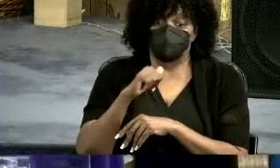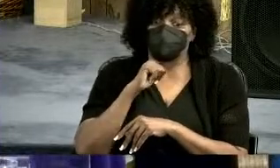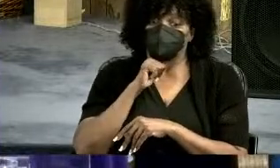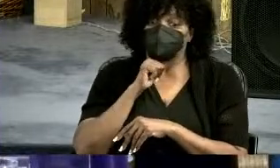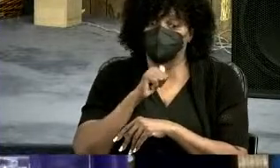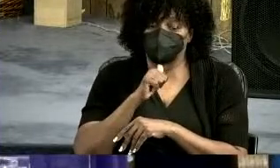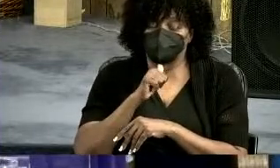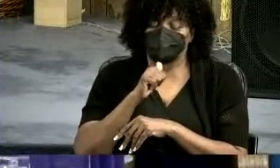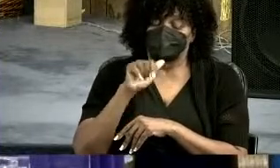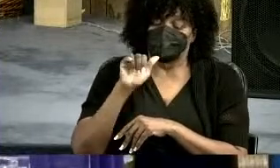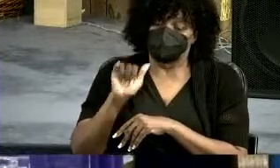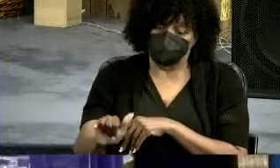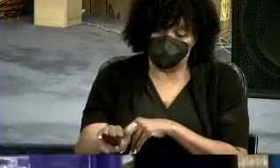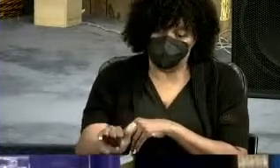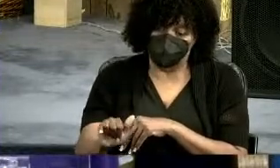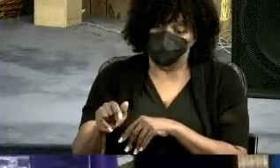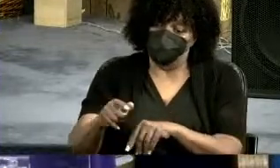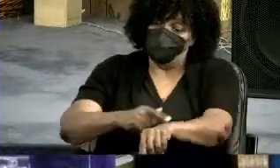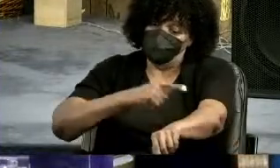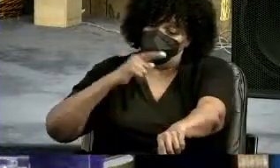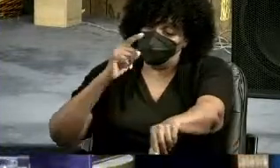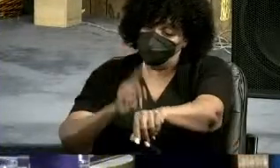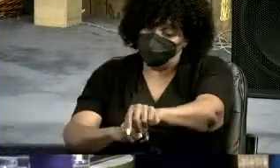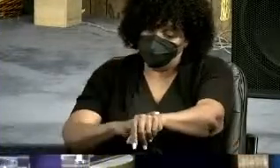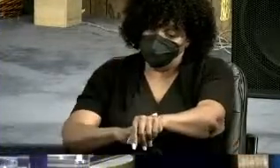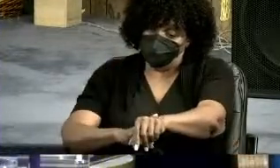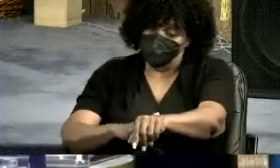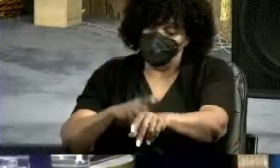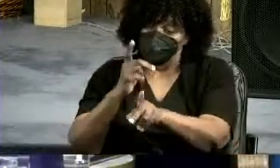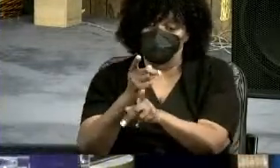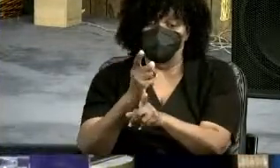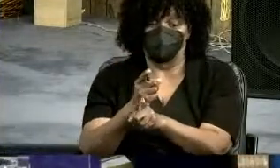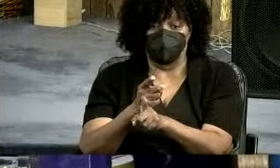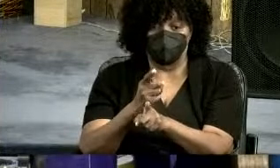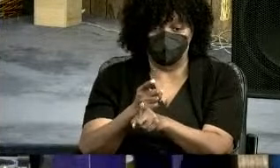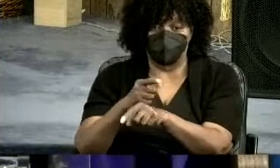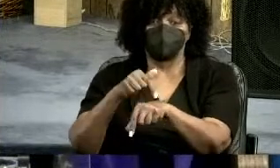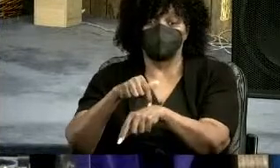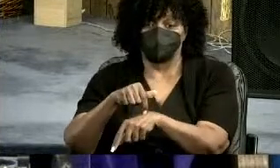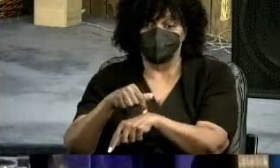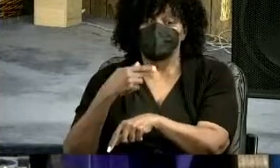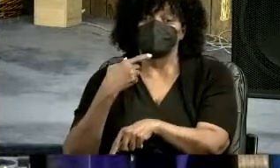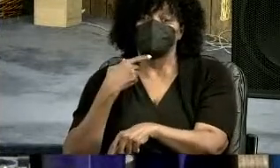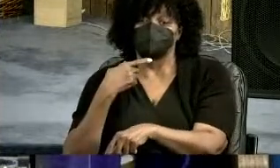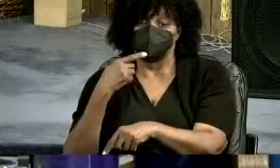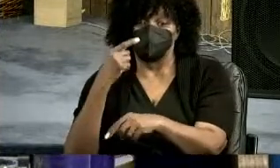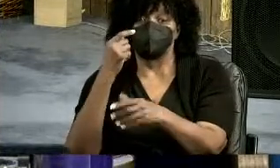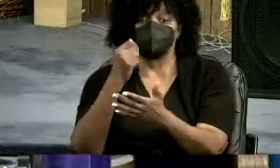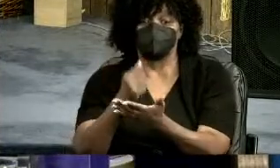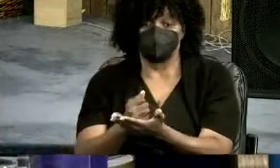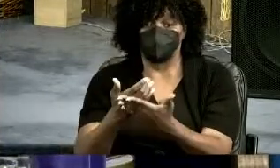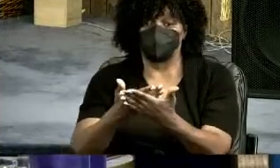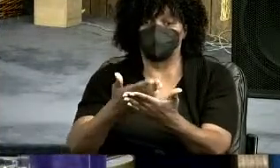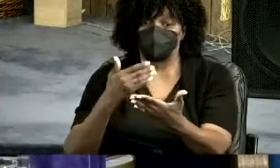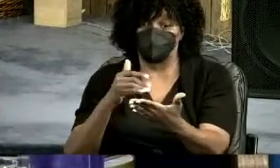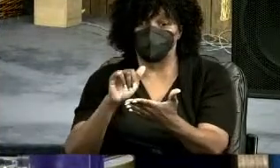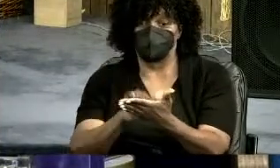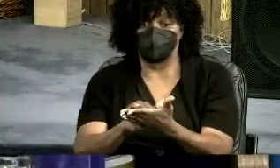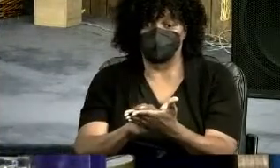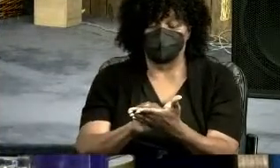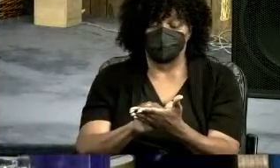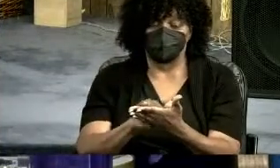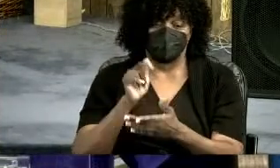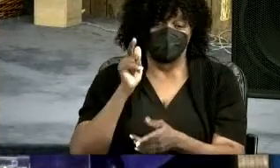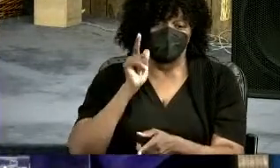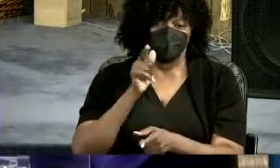staying to 2, 2:30, all that. We getting out of here on normal time. You can say amen to that. But before we do that, Sister